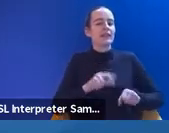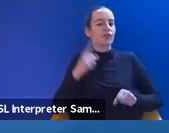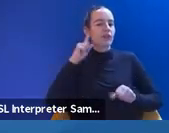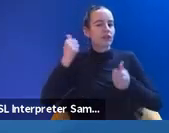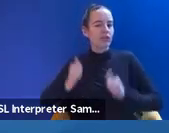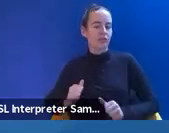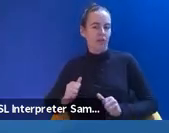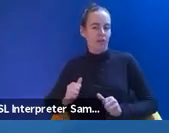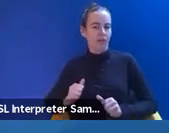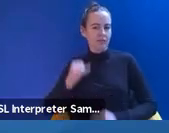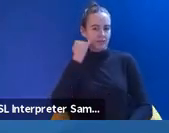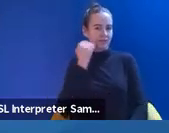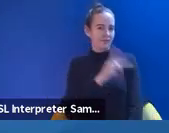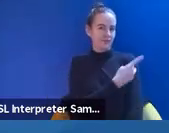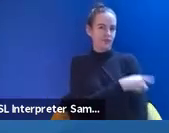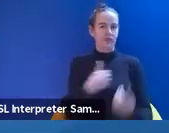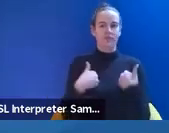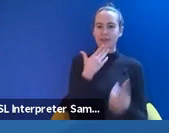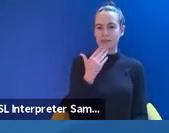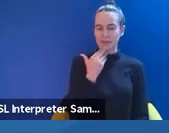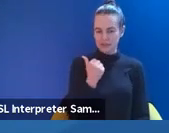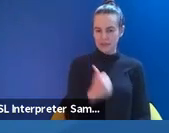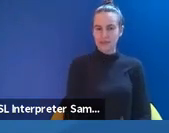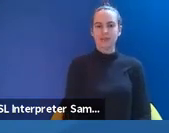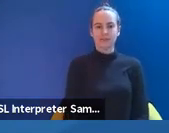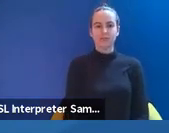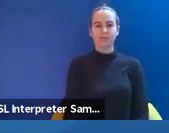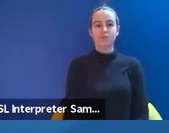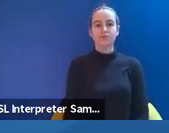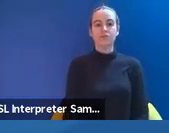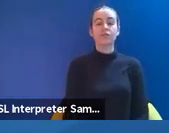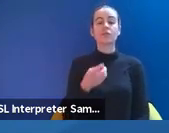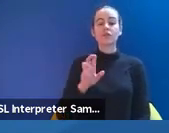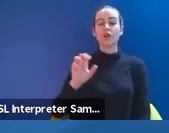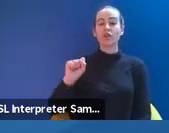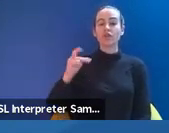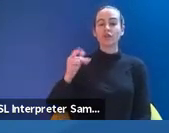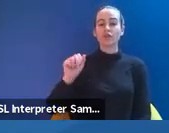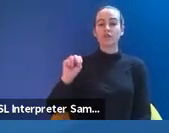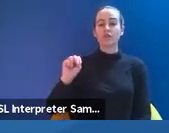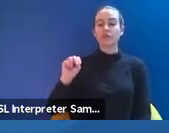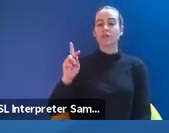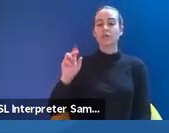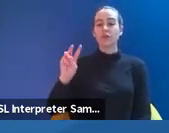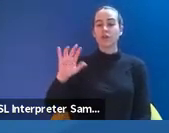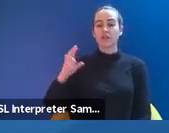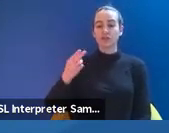in patients with diabetes? And Dr. Spankovich, if you'd like to answer that question.